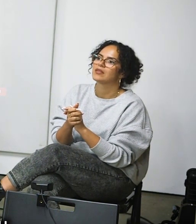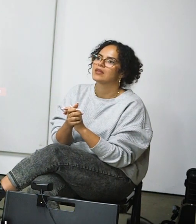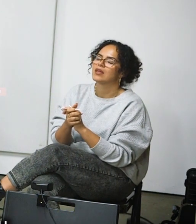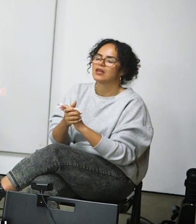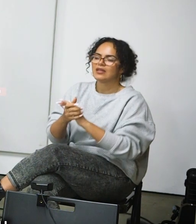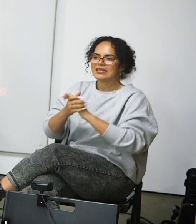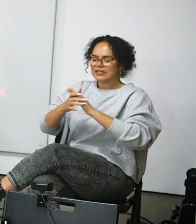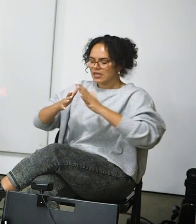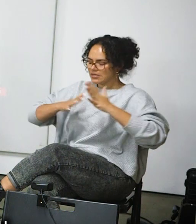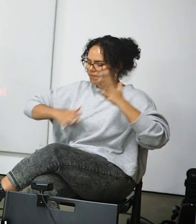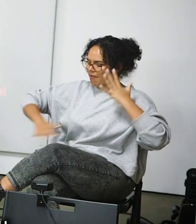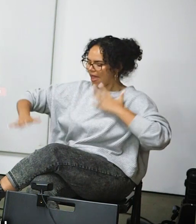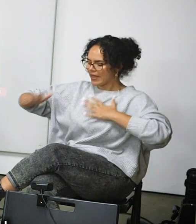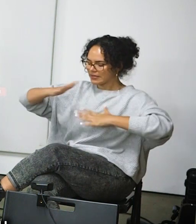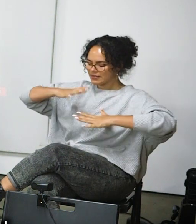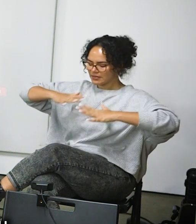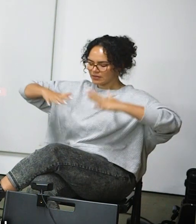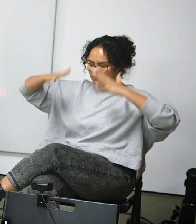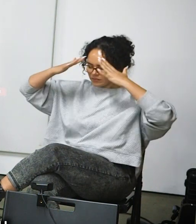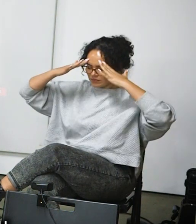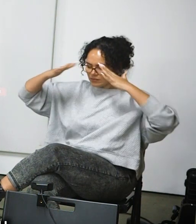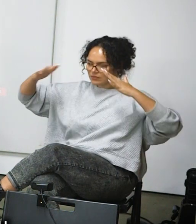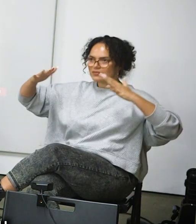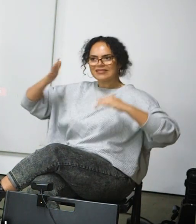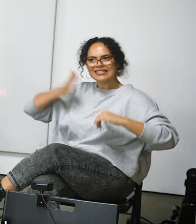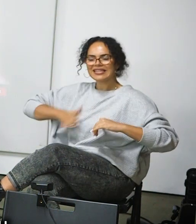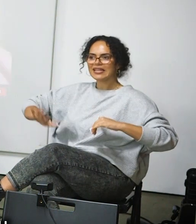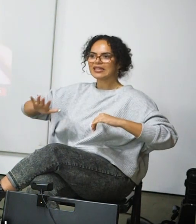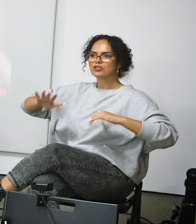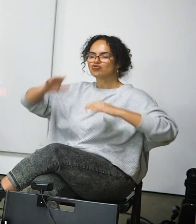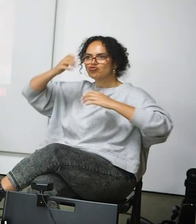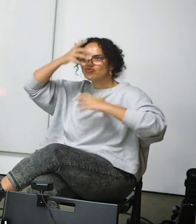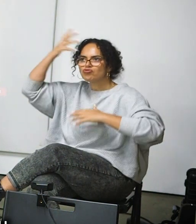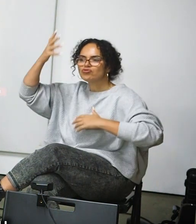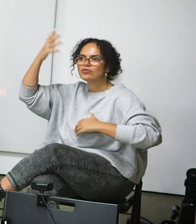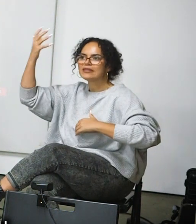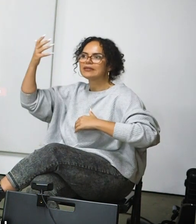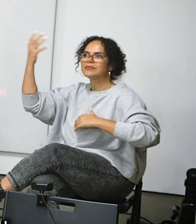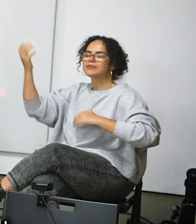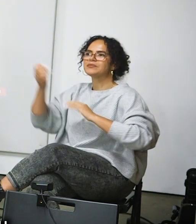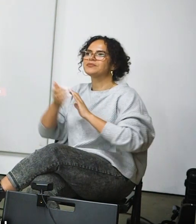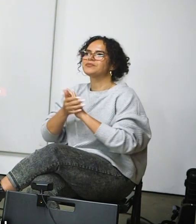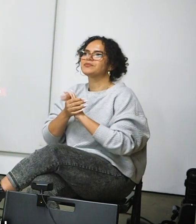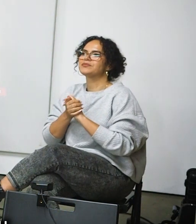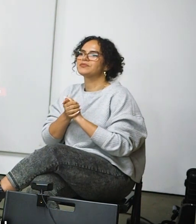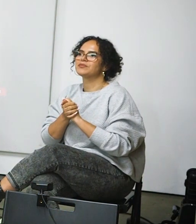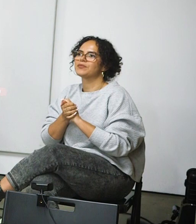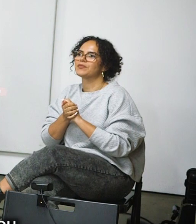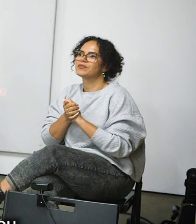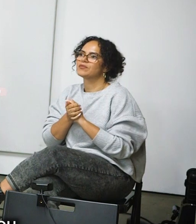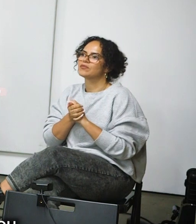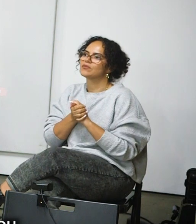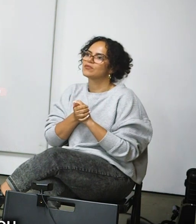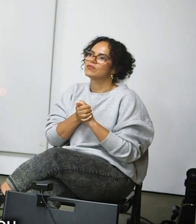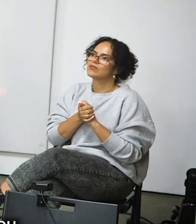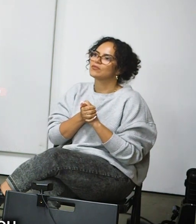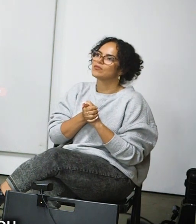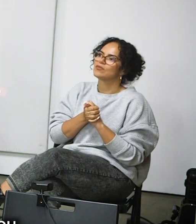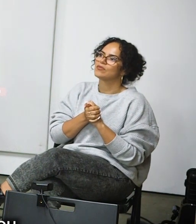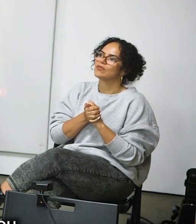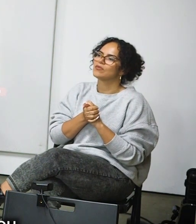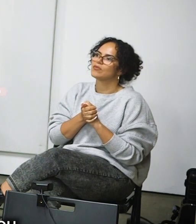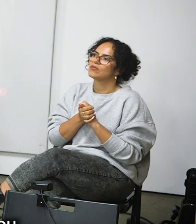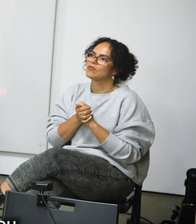to dream, to think about, okay, you know, none of our paradigms are working right now. What's the